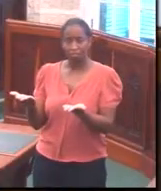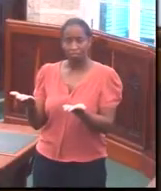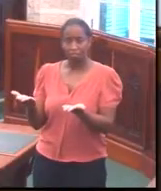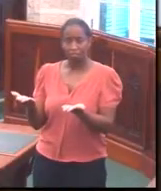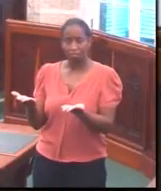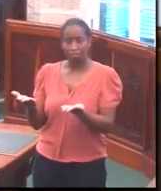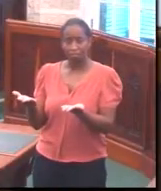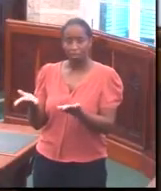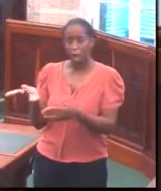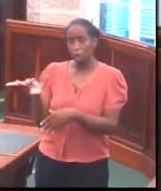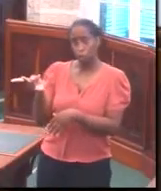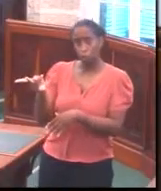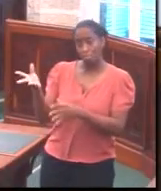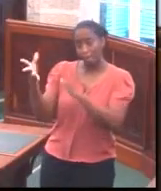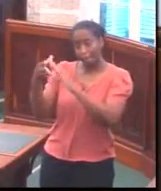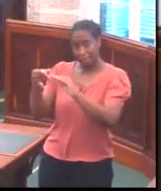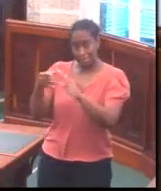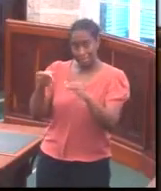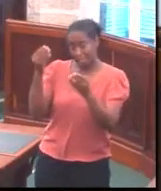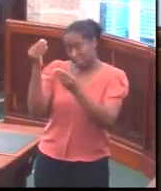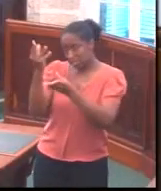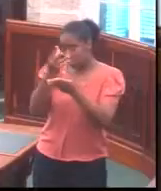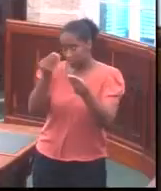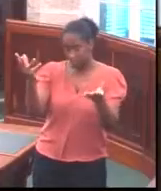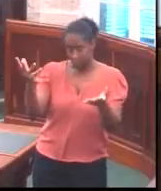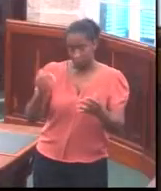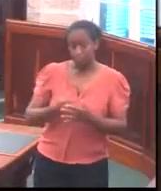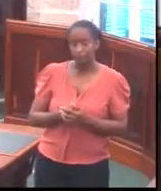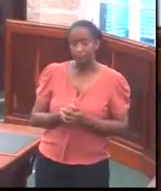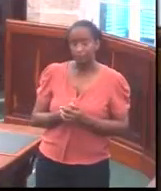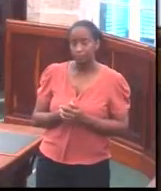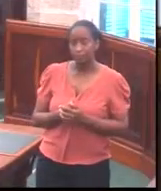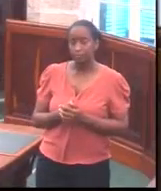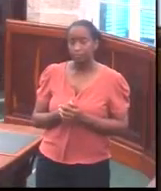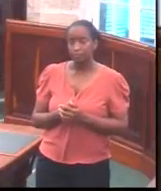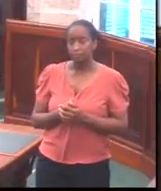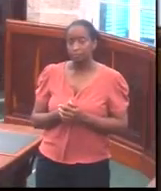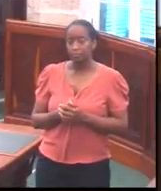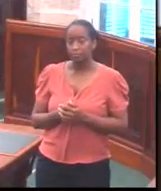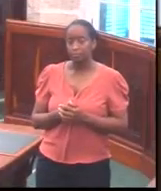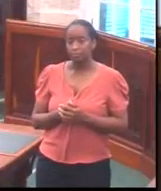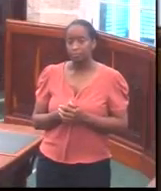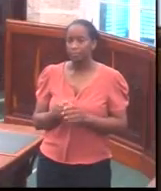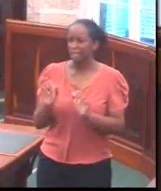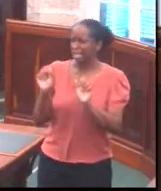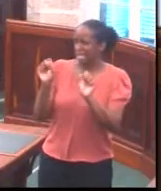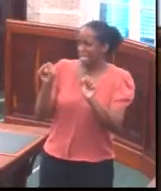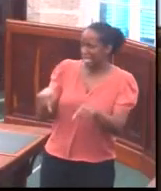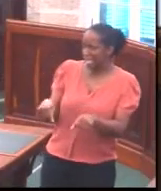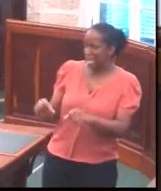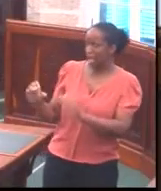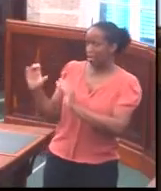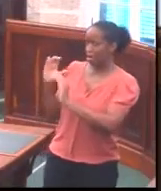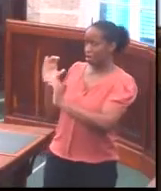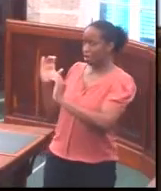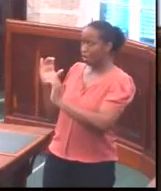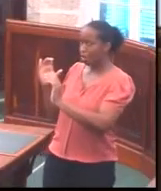told their colleagues that the only way in which you could tap somebody's phone is if you went to the court. You want me to name